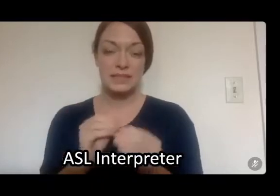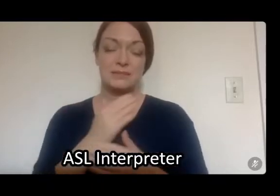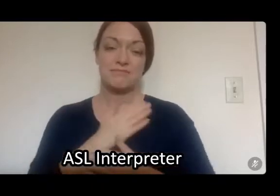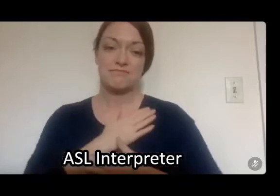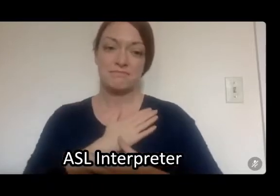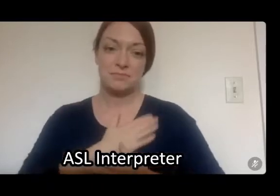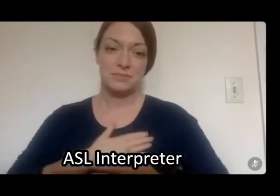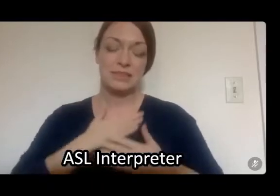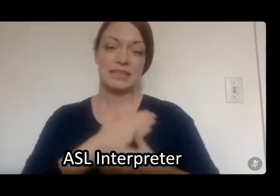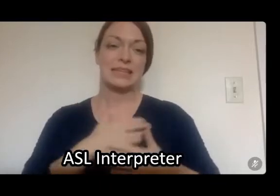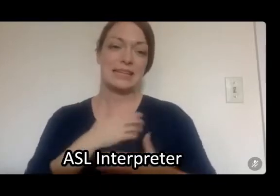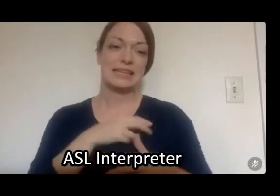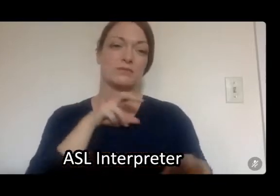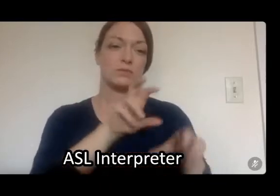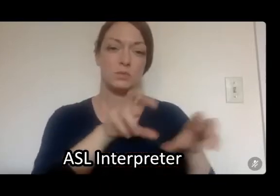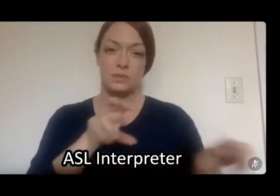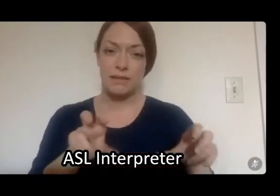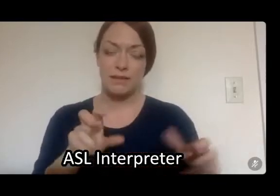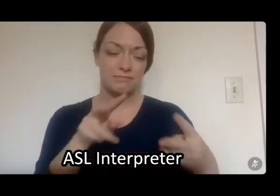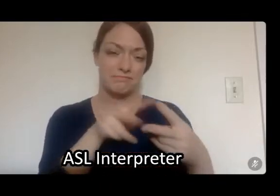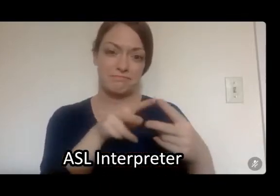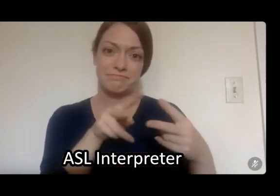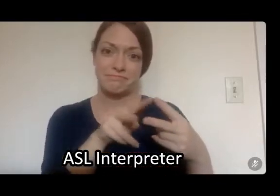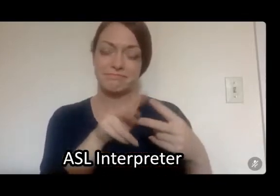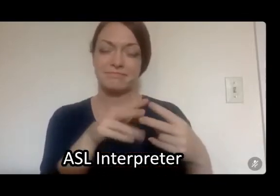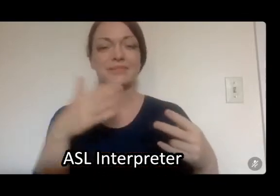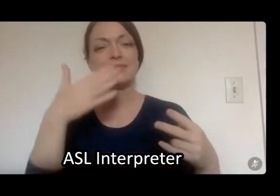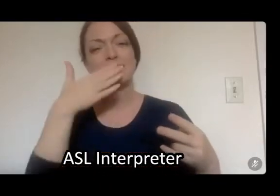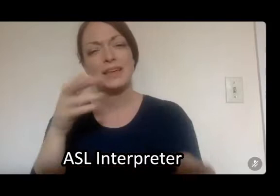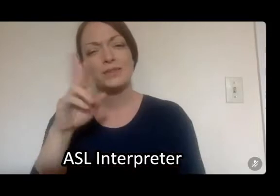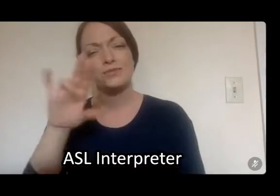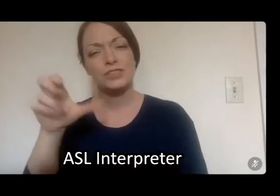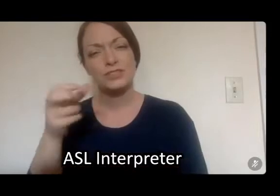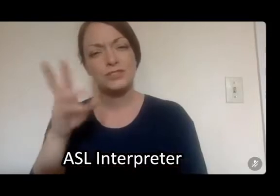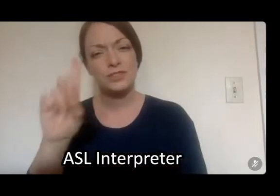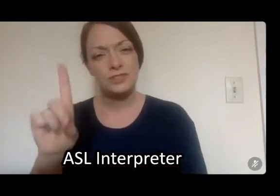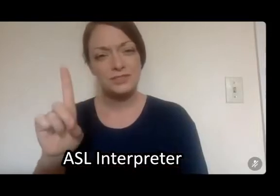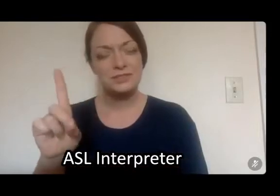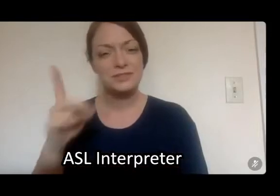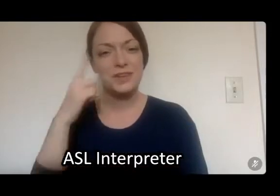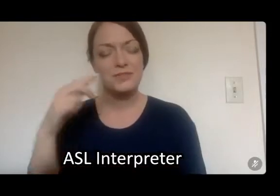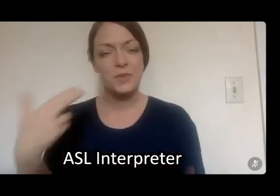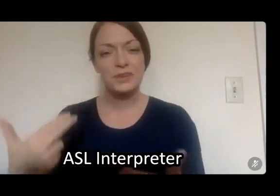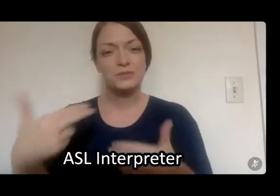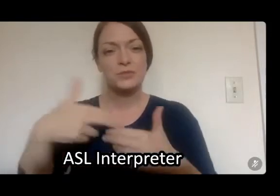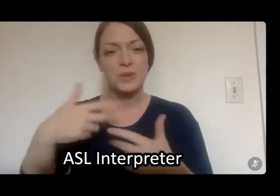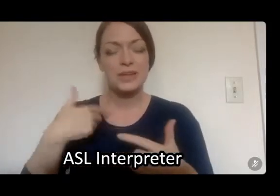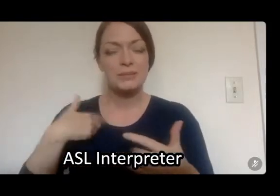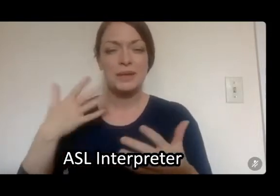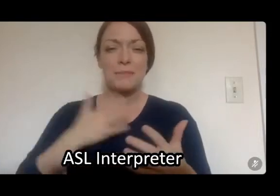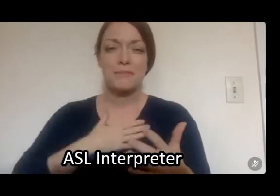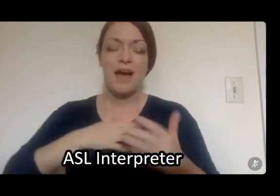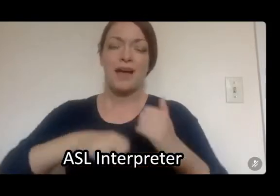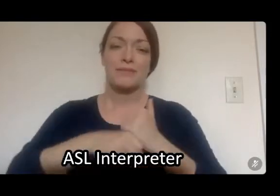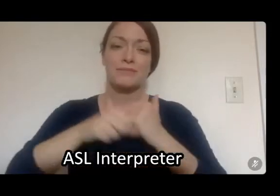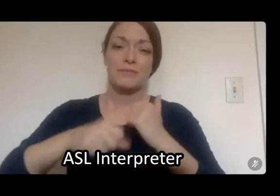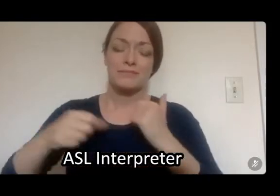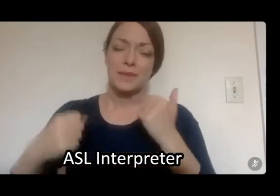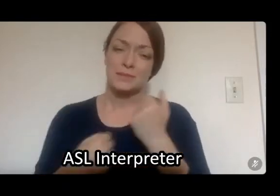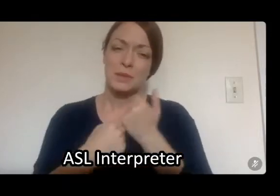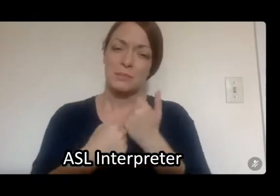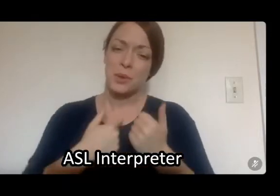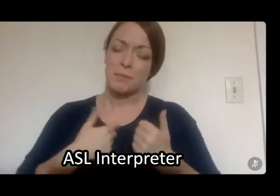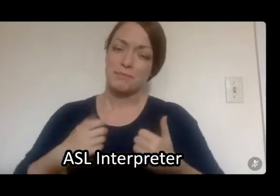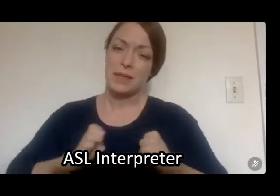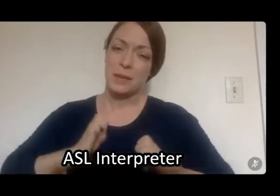Able Gamers. A big thank you to Richard for joining me as I ramble on to support me emotionally and